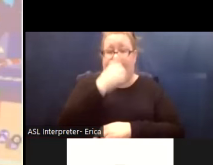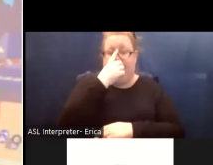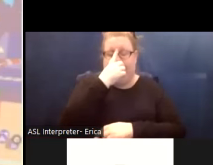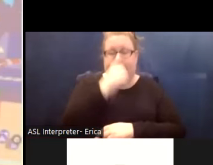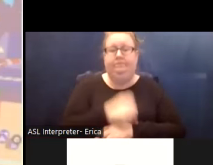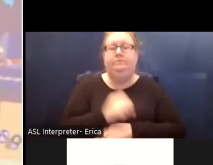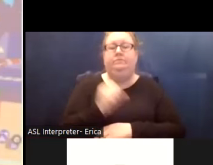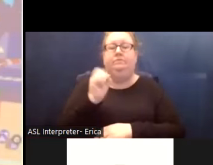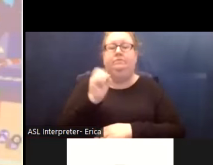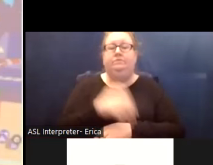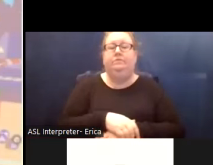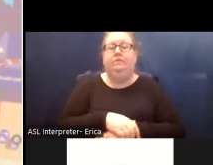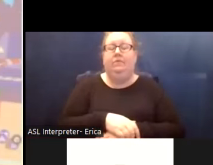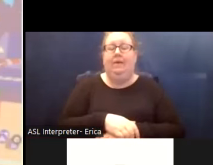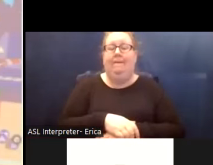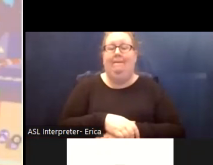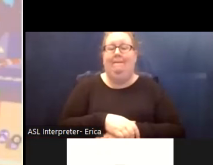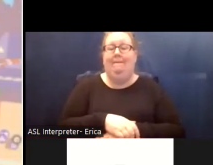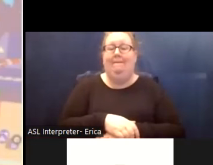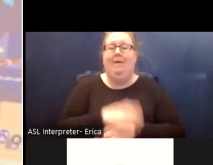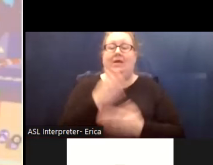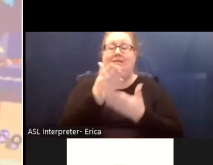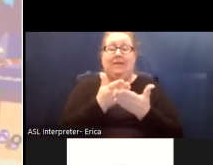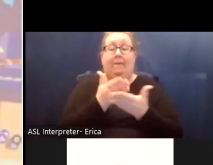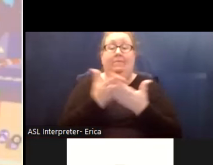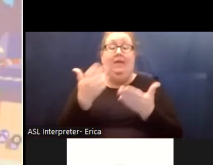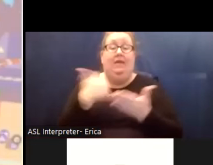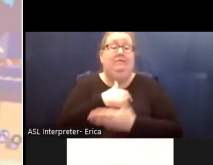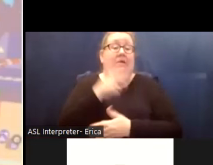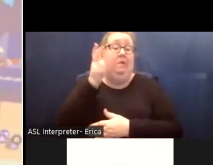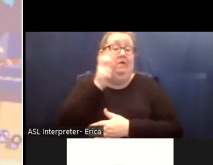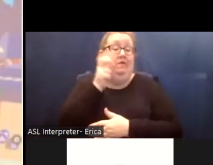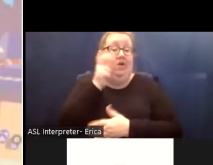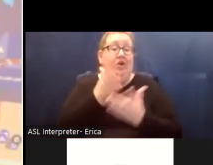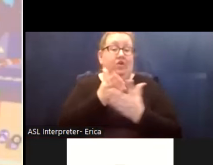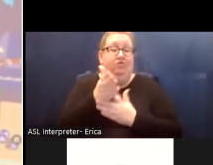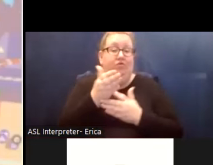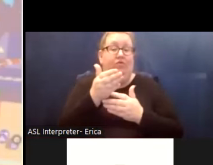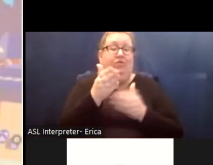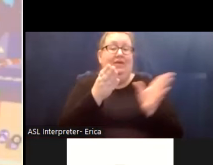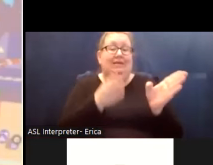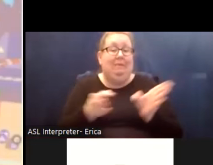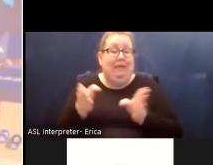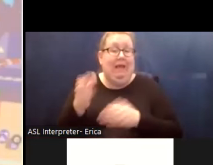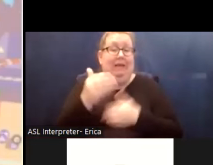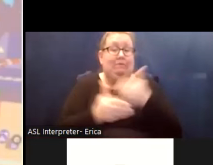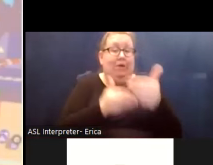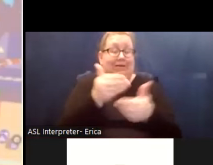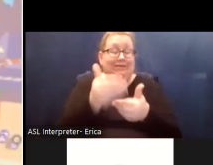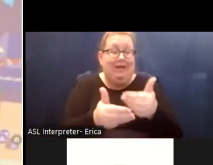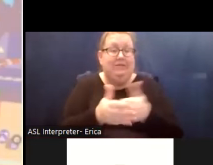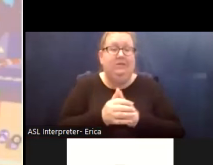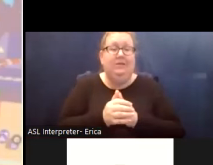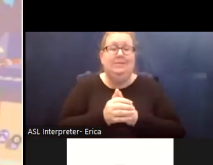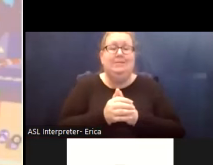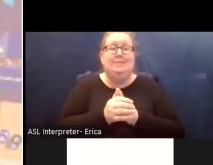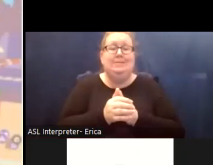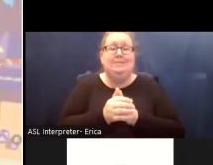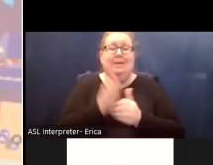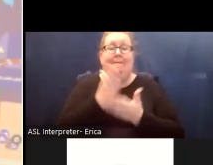So some things that we've heard through this planning process and some of